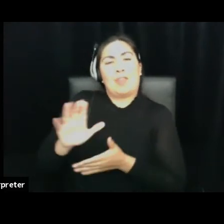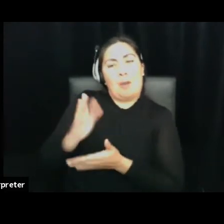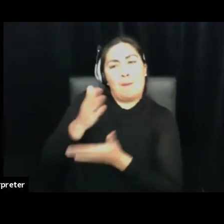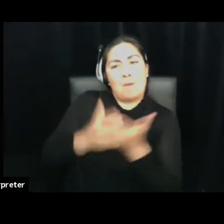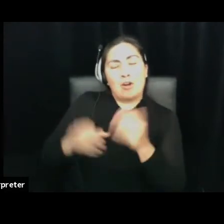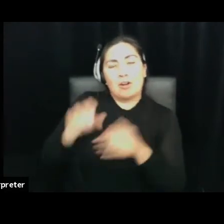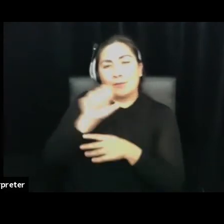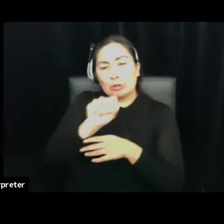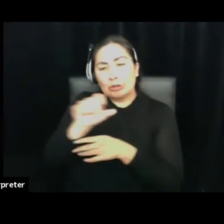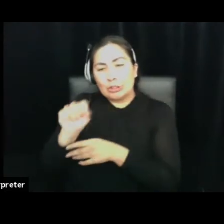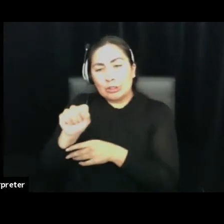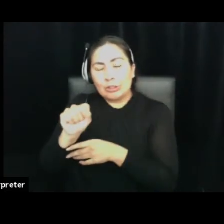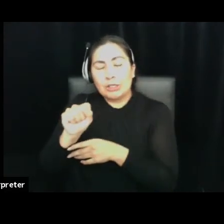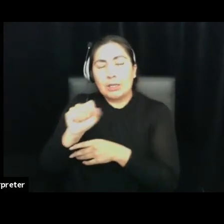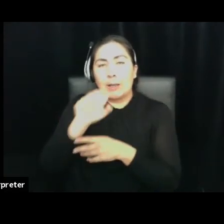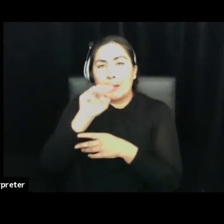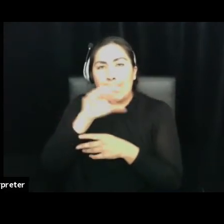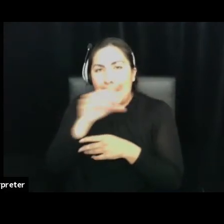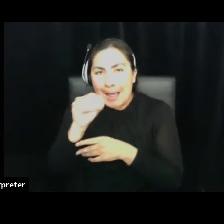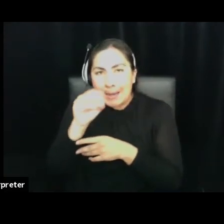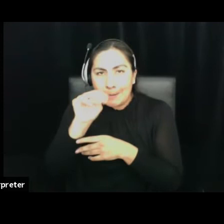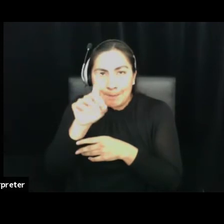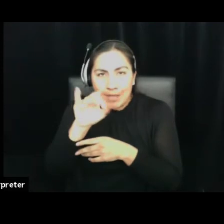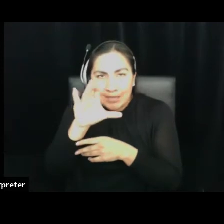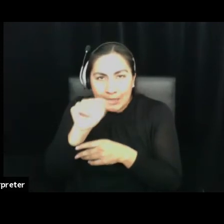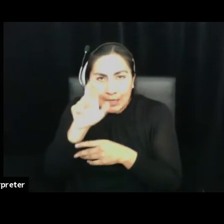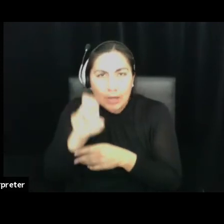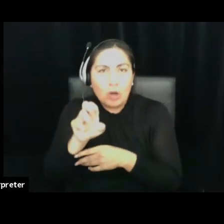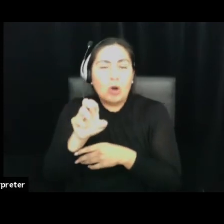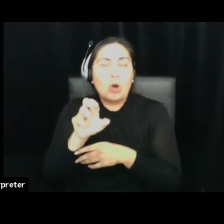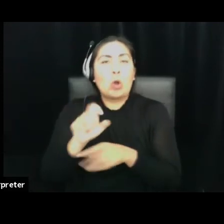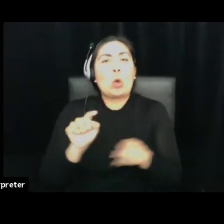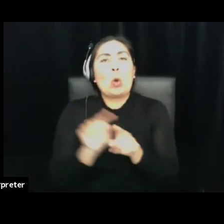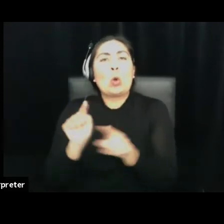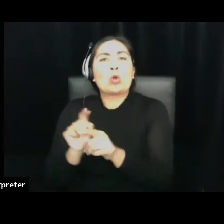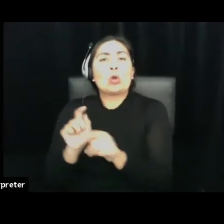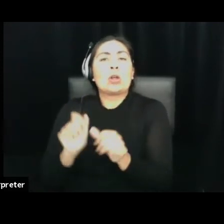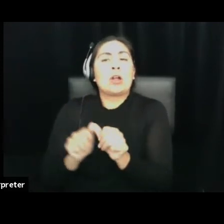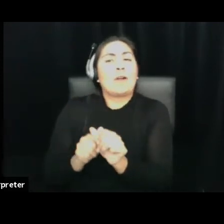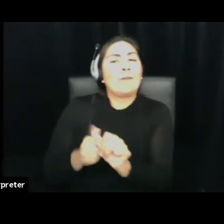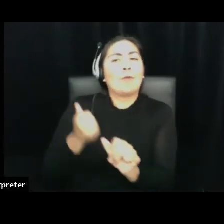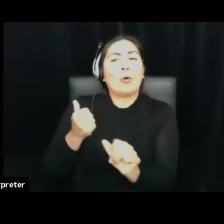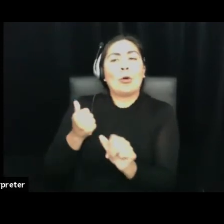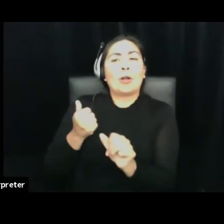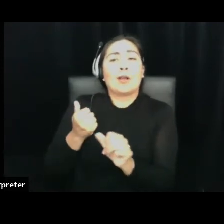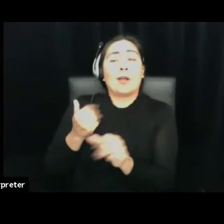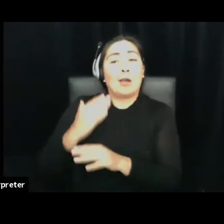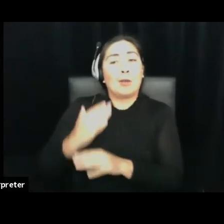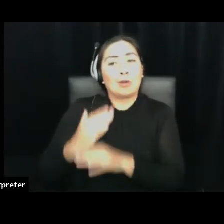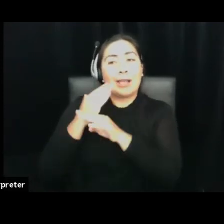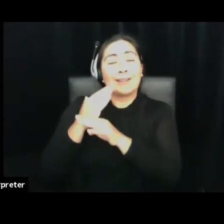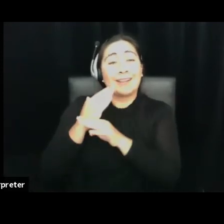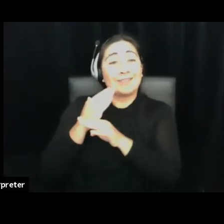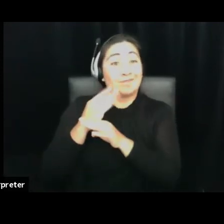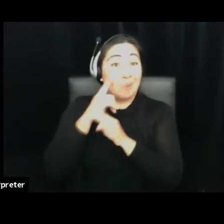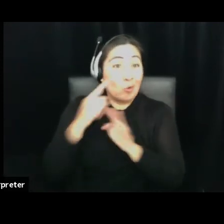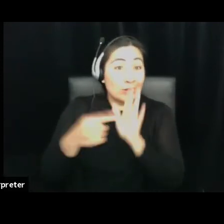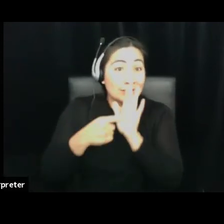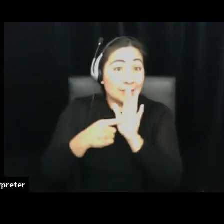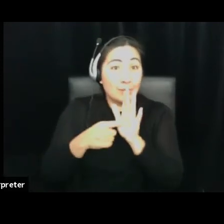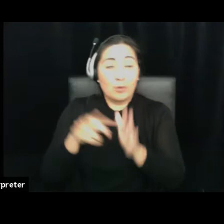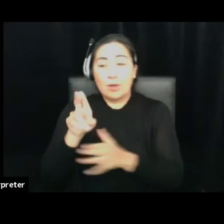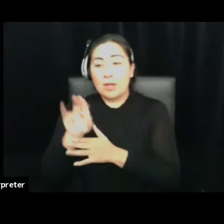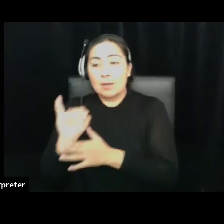Security and Medicare and avoid making worker protections like unemployment compensation